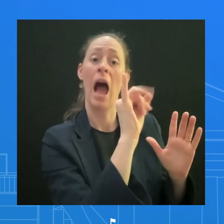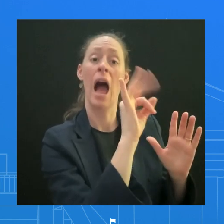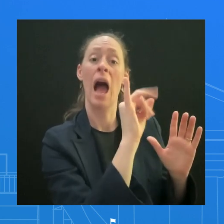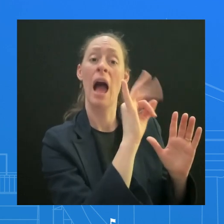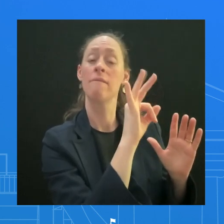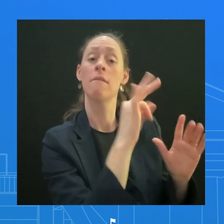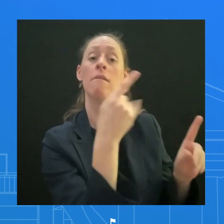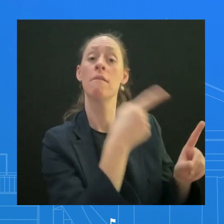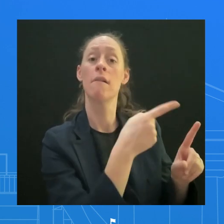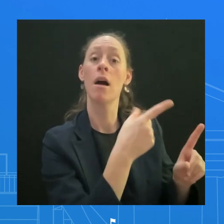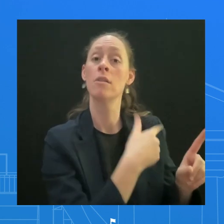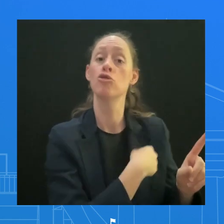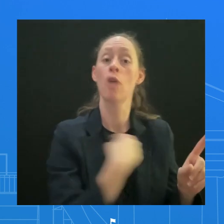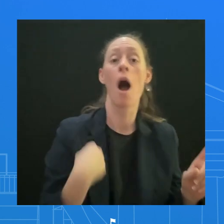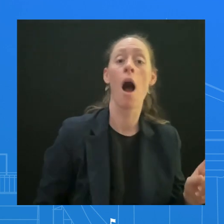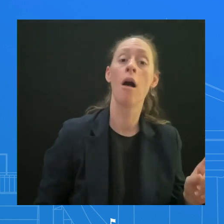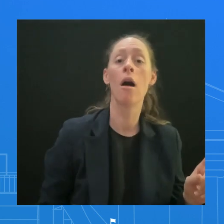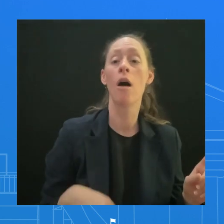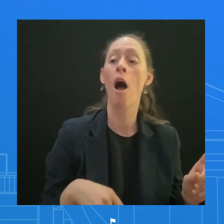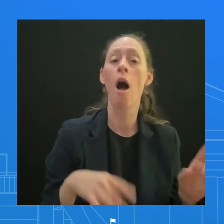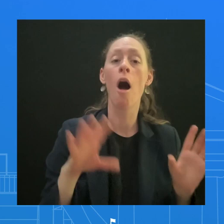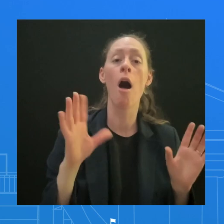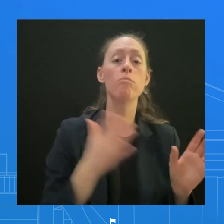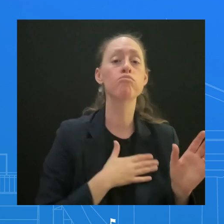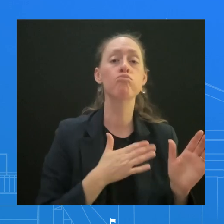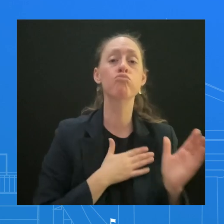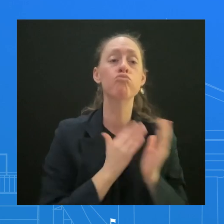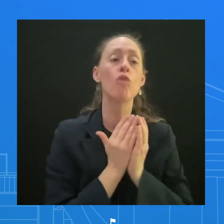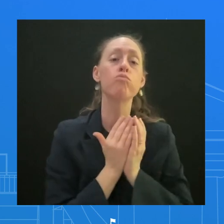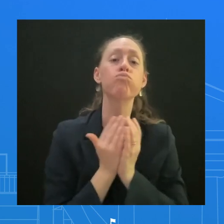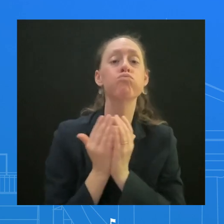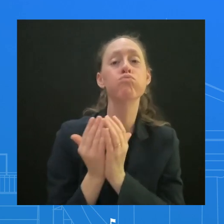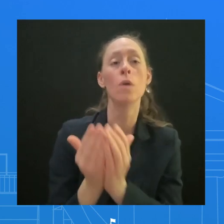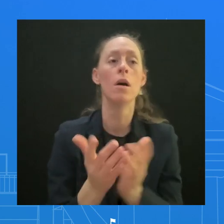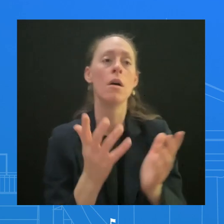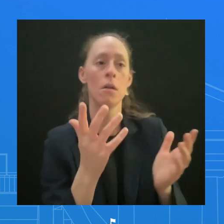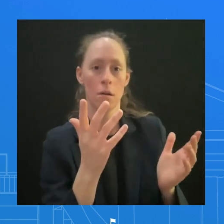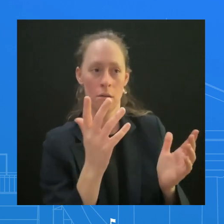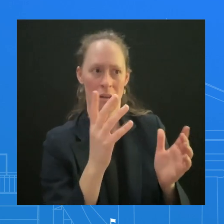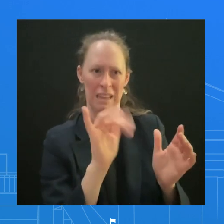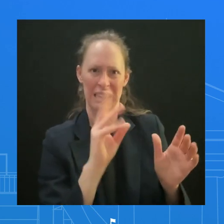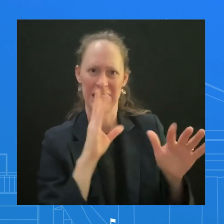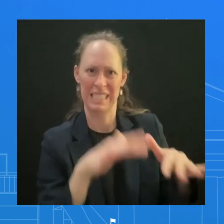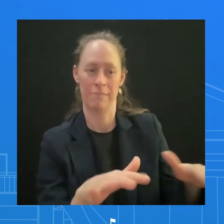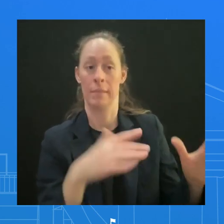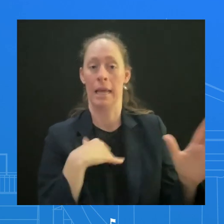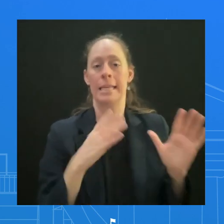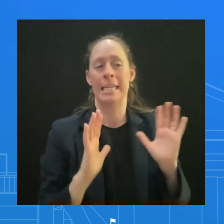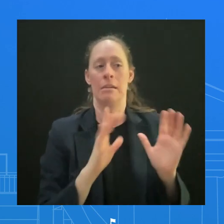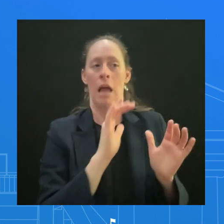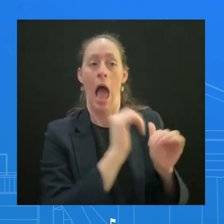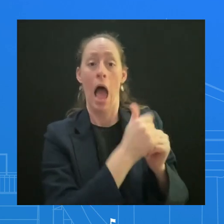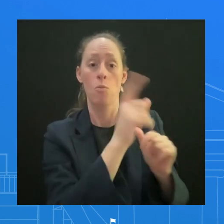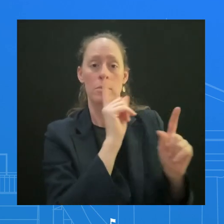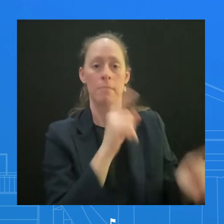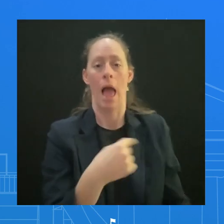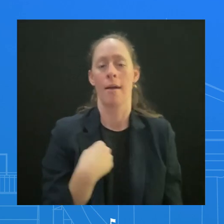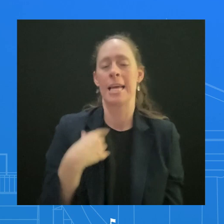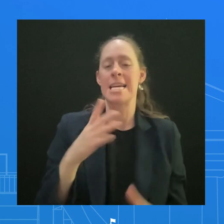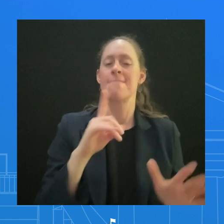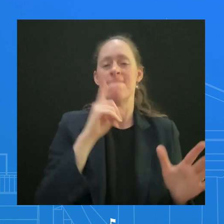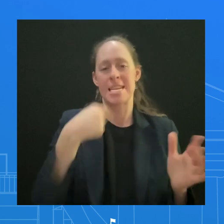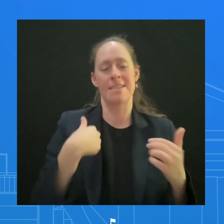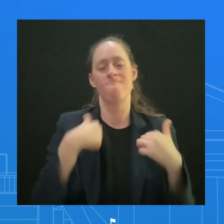doing, but I don't have anything more specific to read out to you in terms of the conversations specifically regarding Taiwan. All I can tell